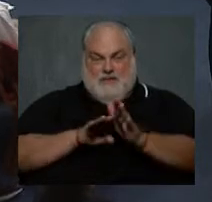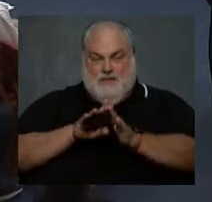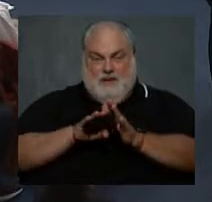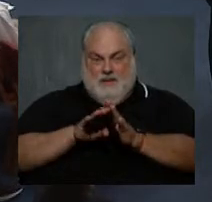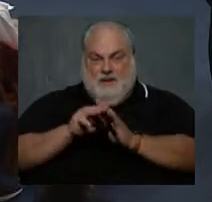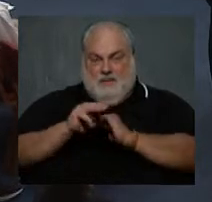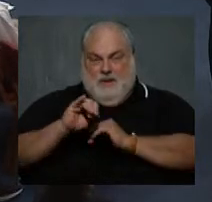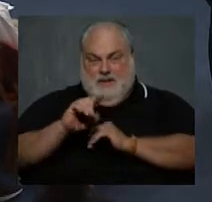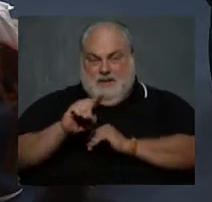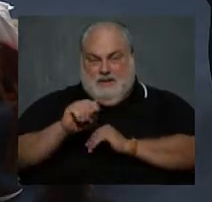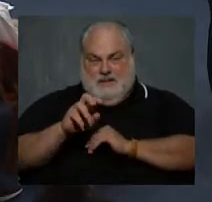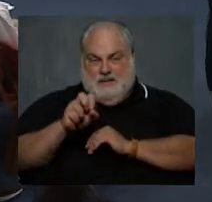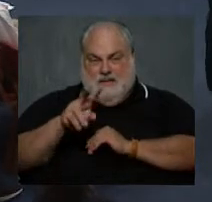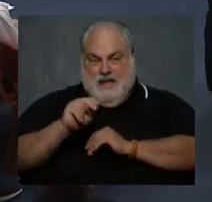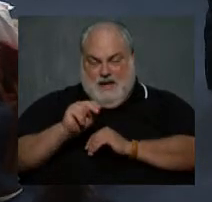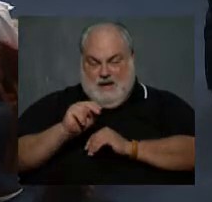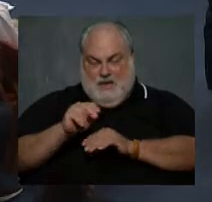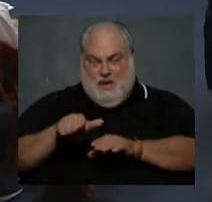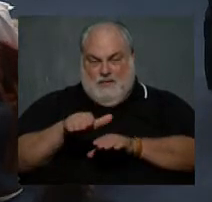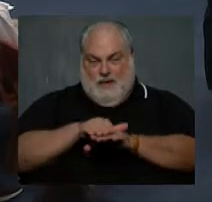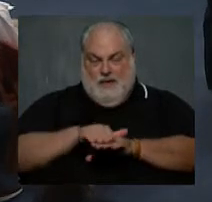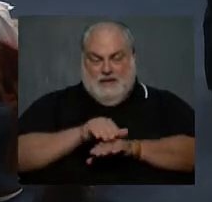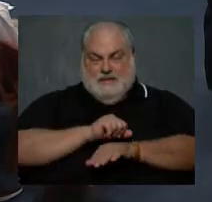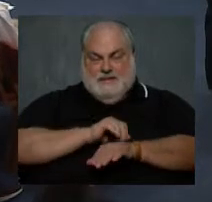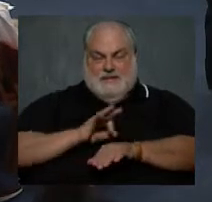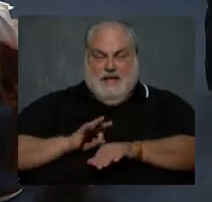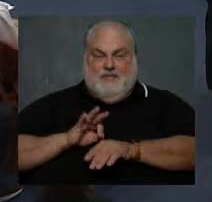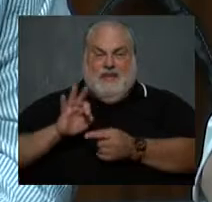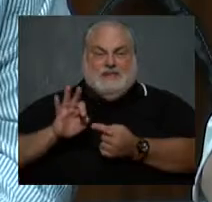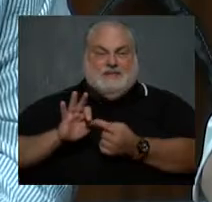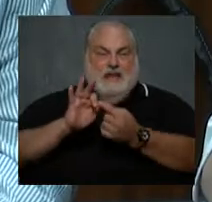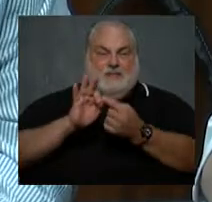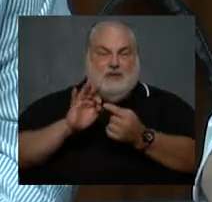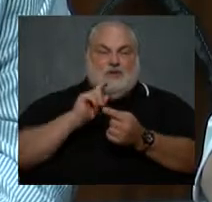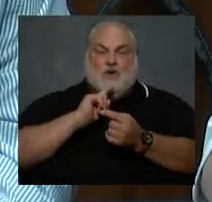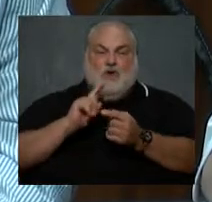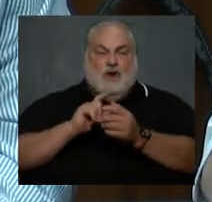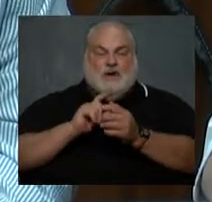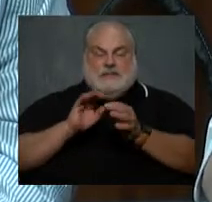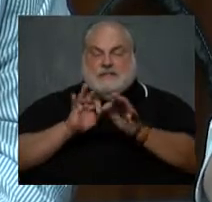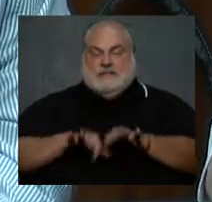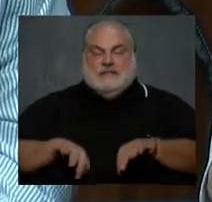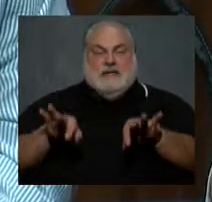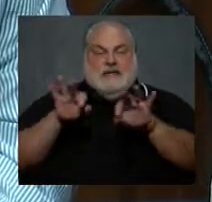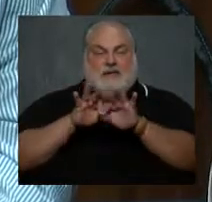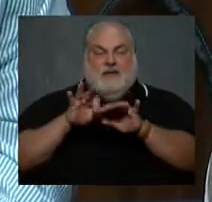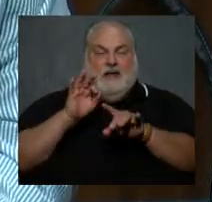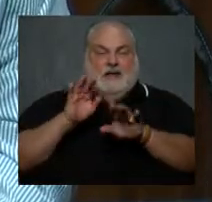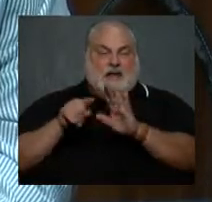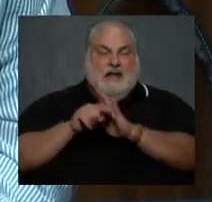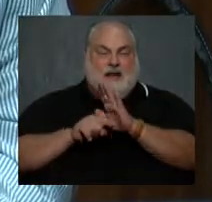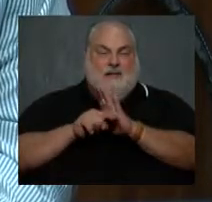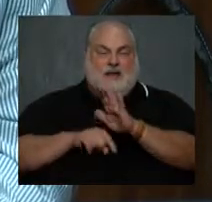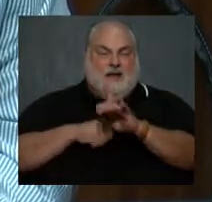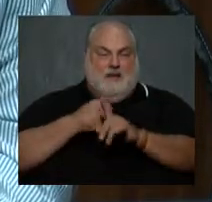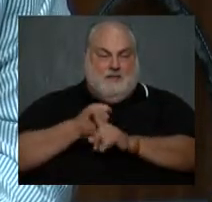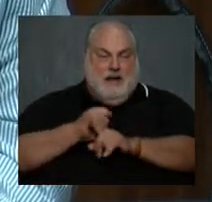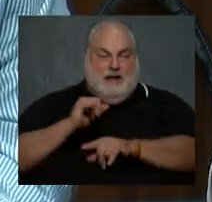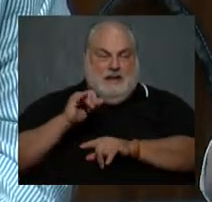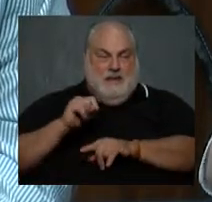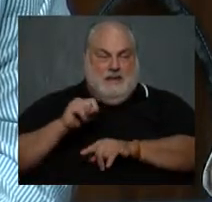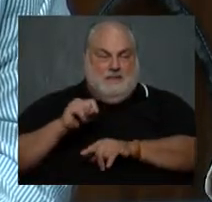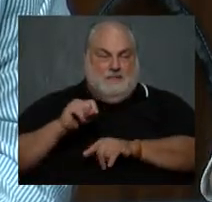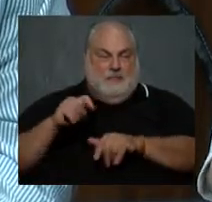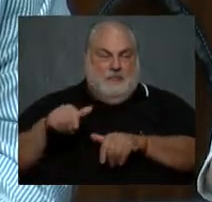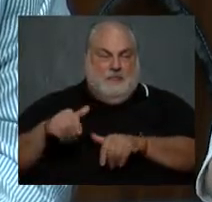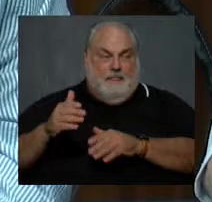of the Midtown Design Overlay District. Staff does not feel the exceptions requested will significantly impact the development. The applicant